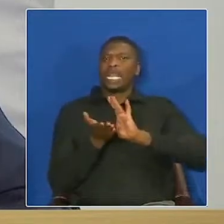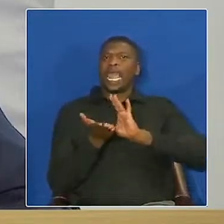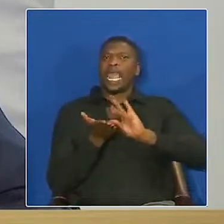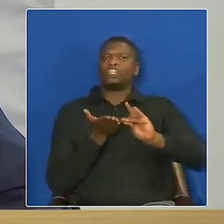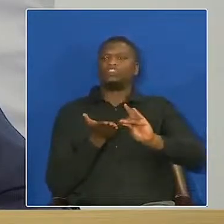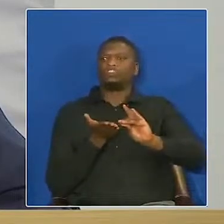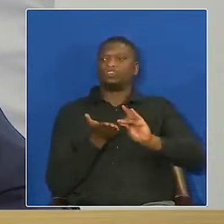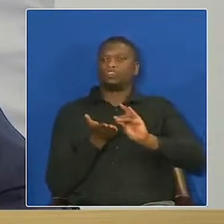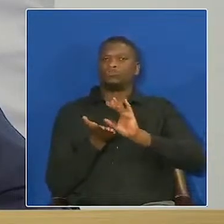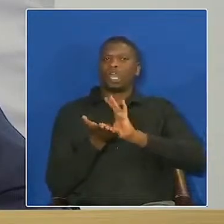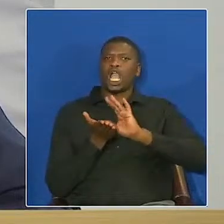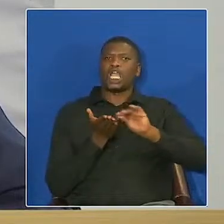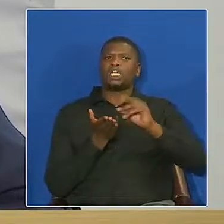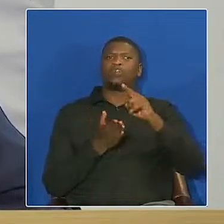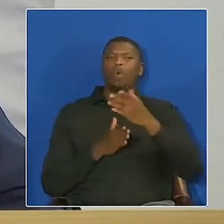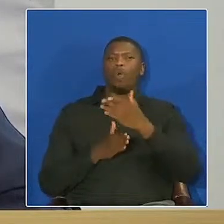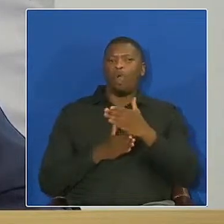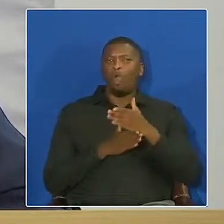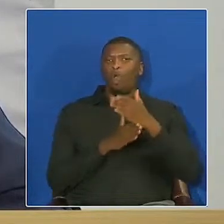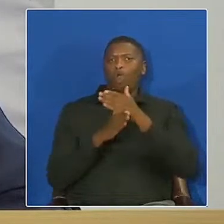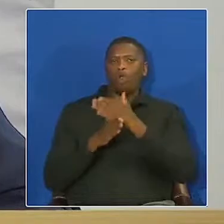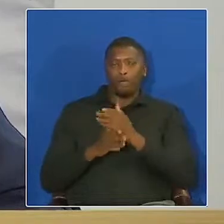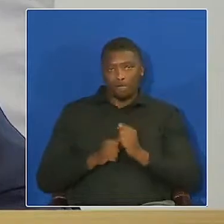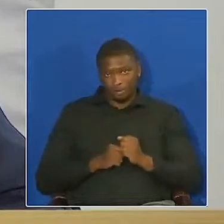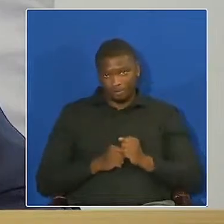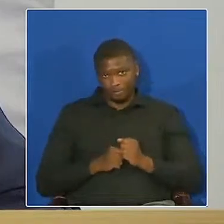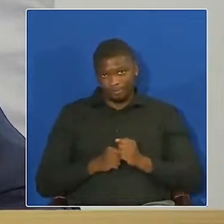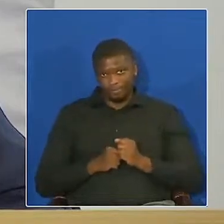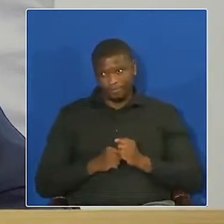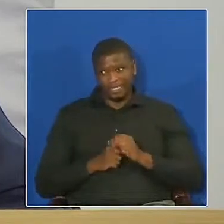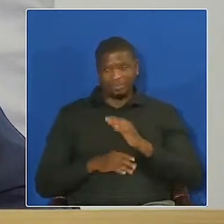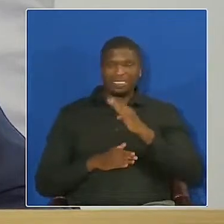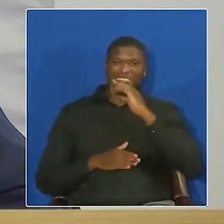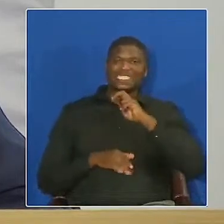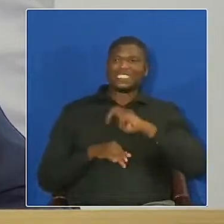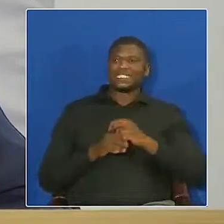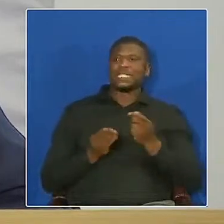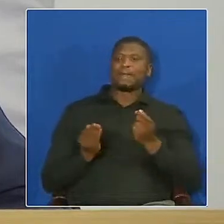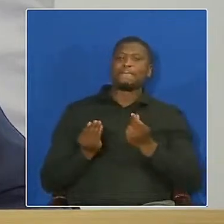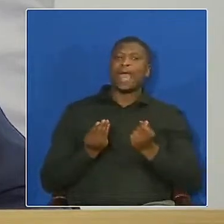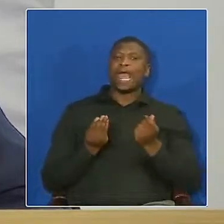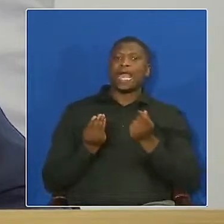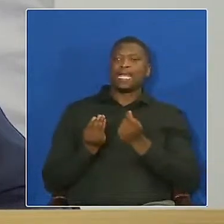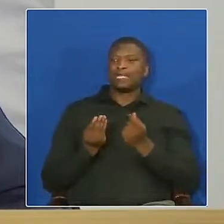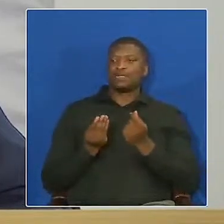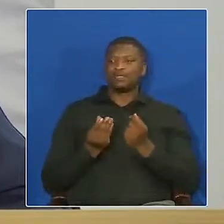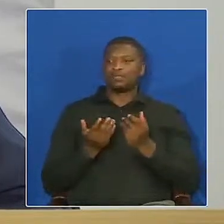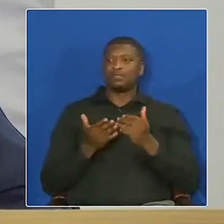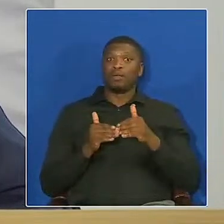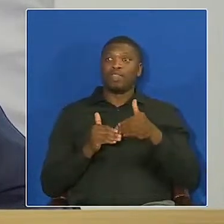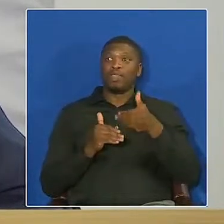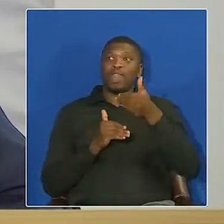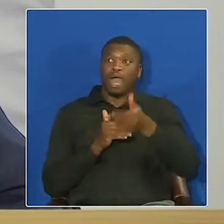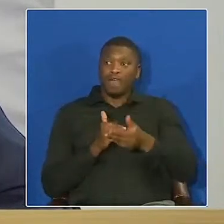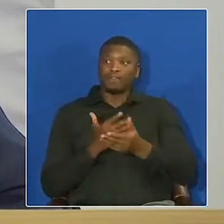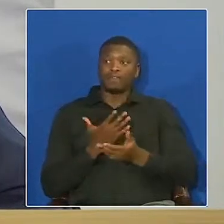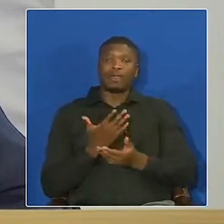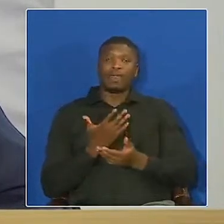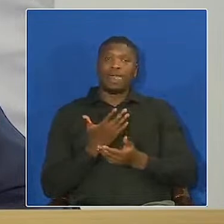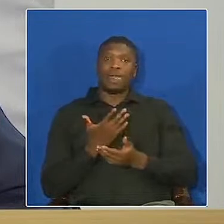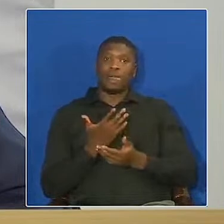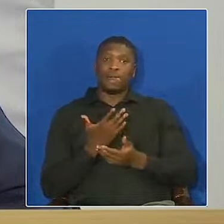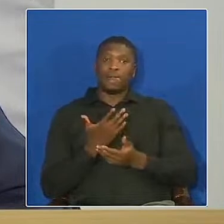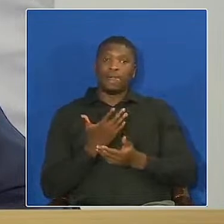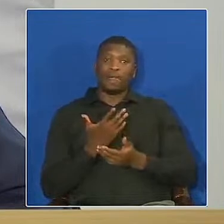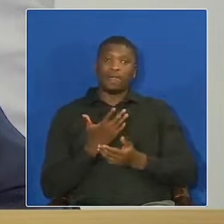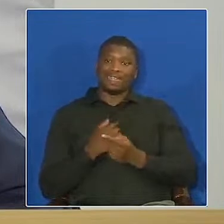to cooperate. In the conversation, Mr. Matlala suggests that